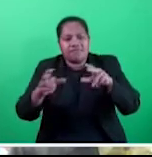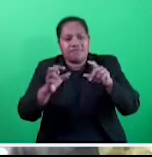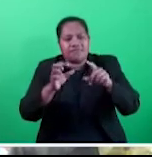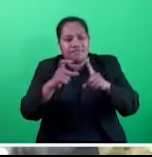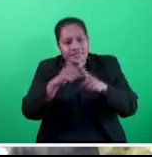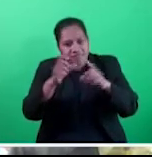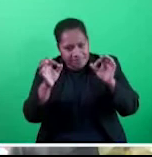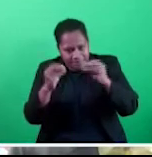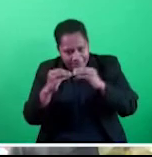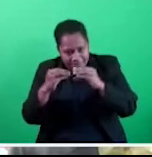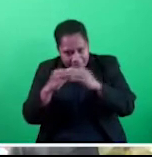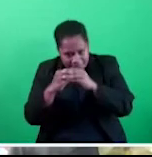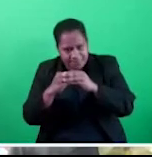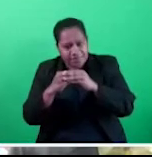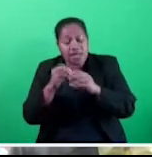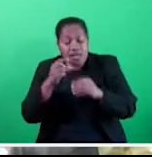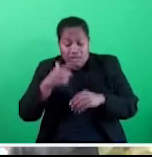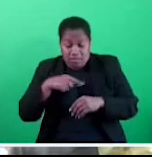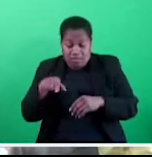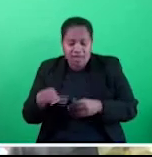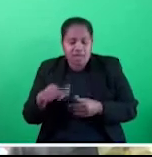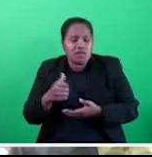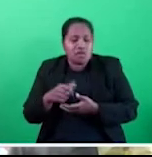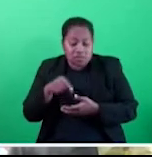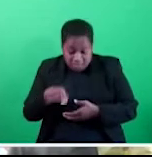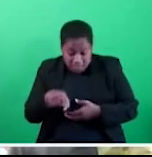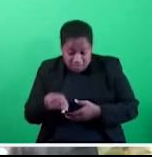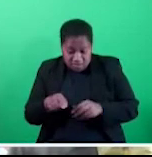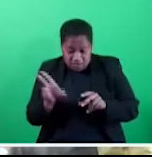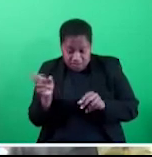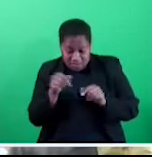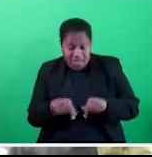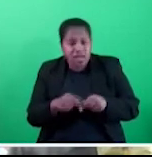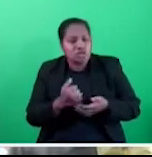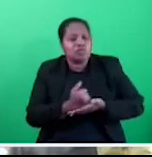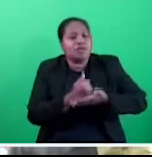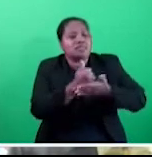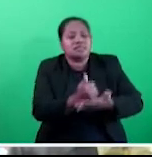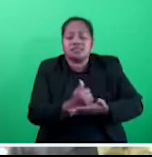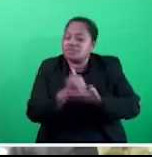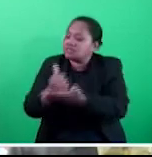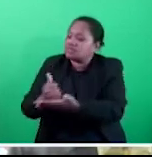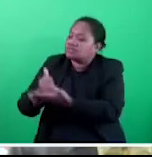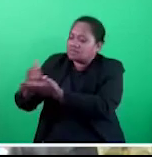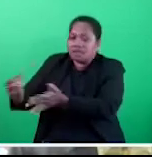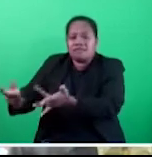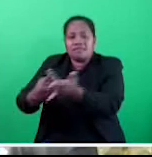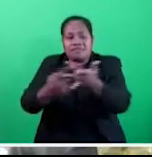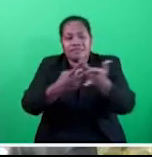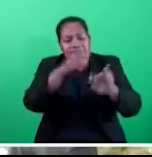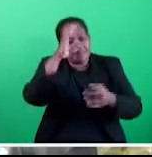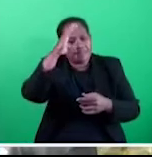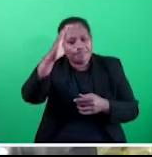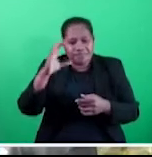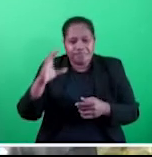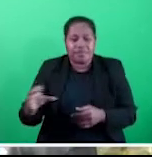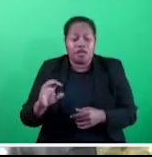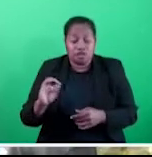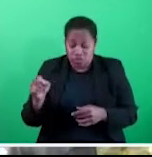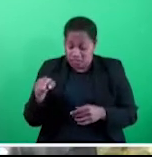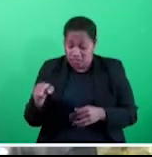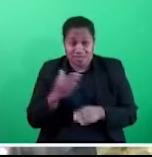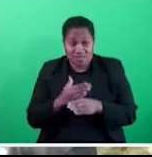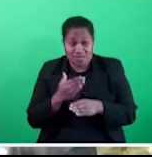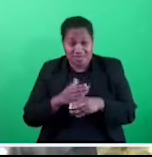has been used to assist all of the other countries. And as a result of the success of the project and the work that has been undertaken by the